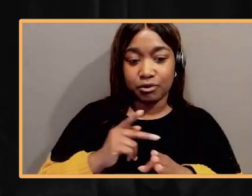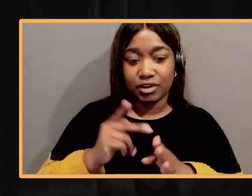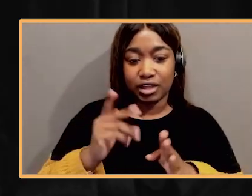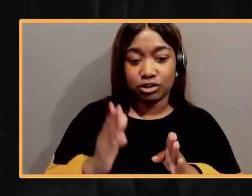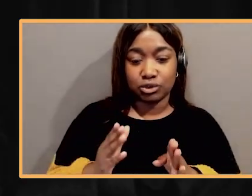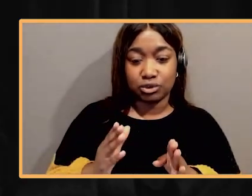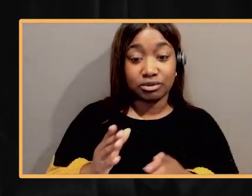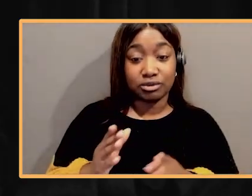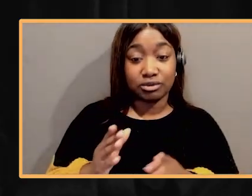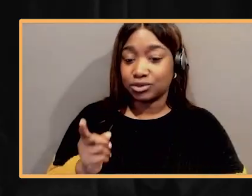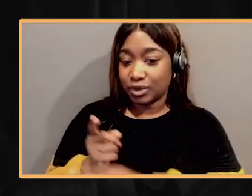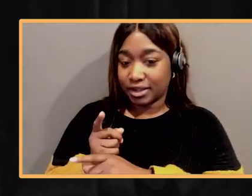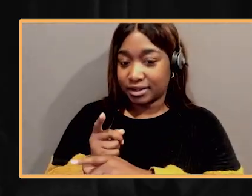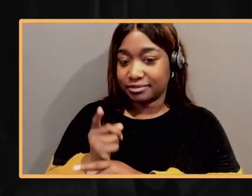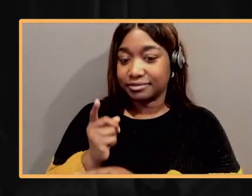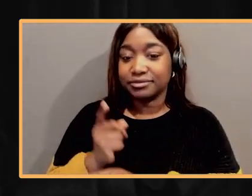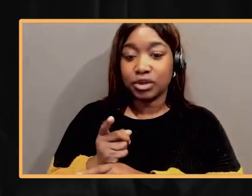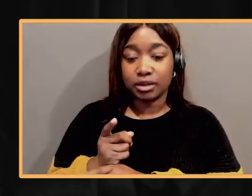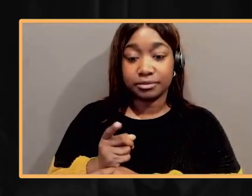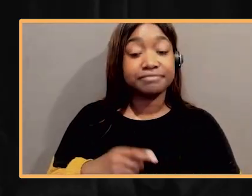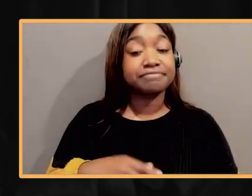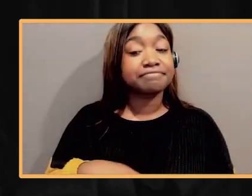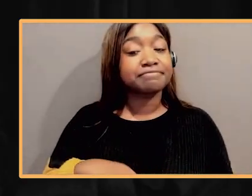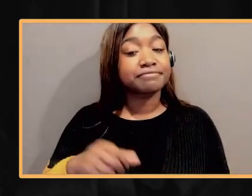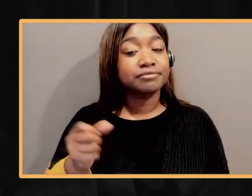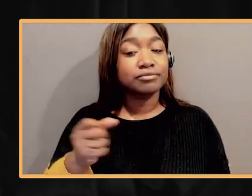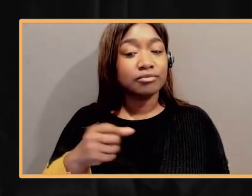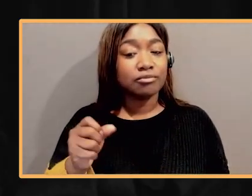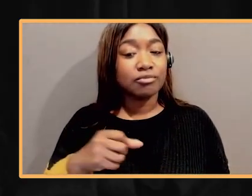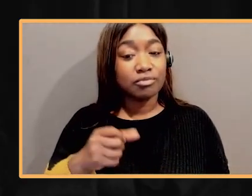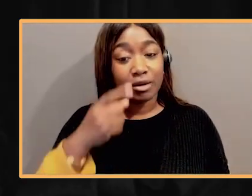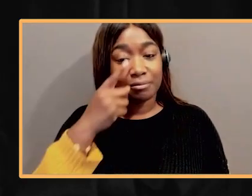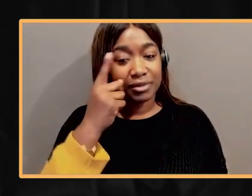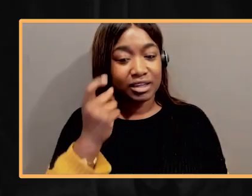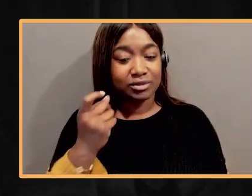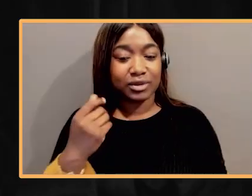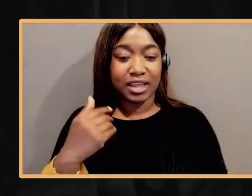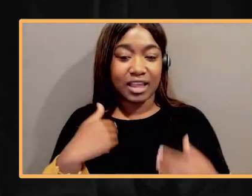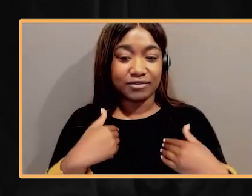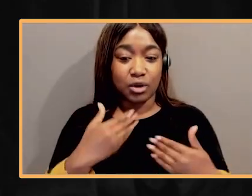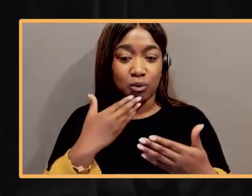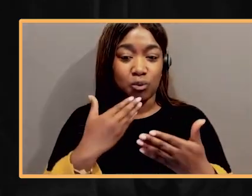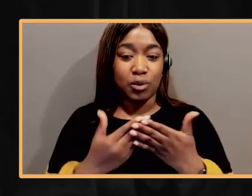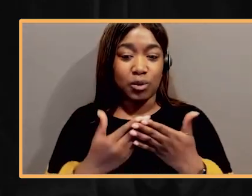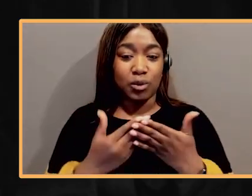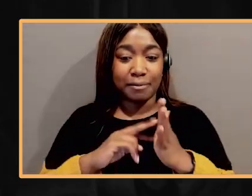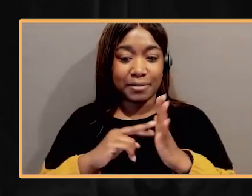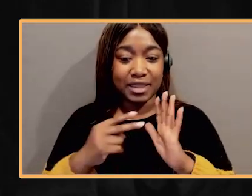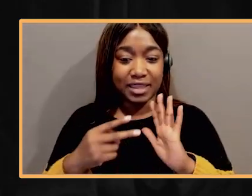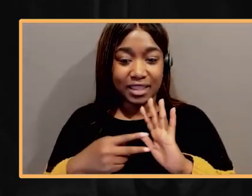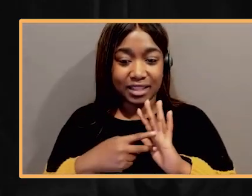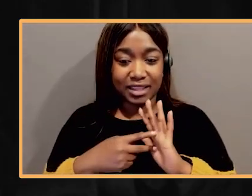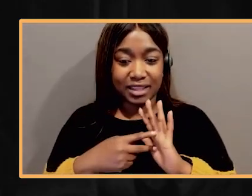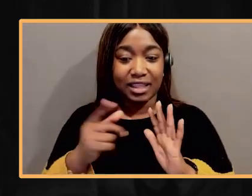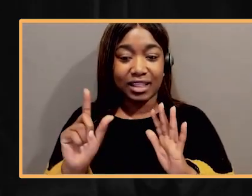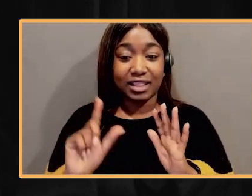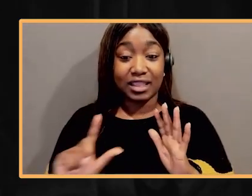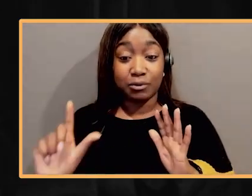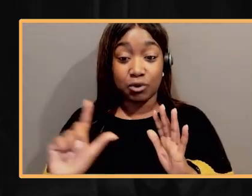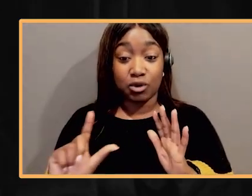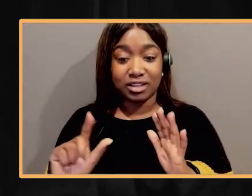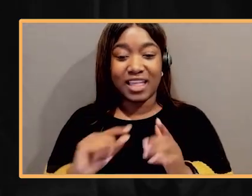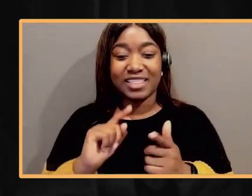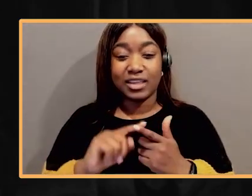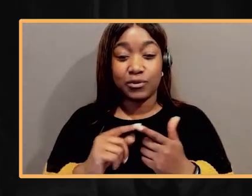because there's also, there's well-meaning liberals, and then there's just